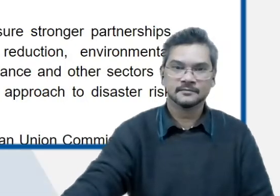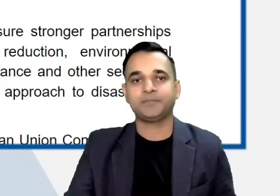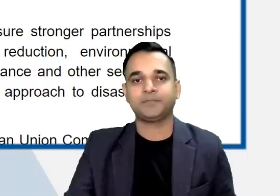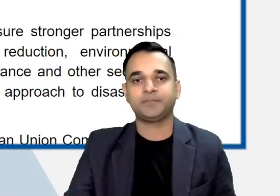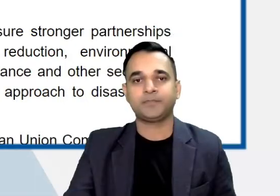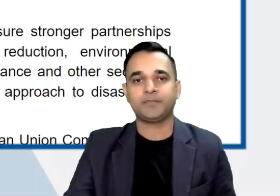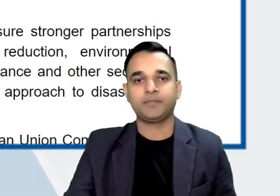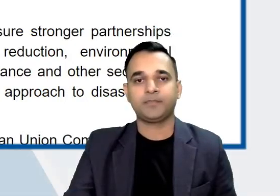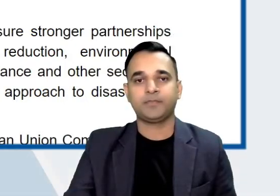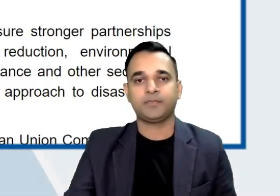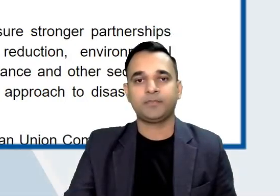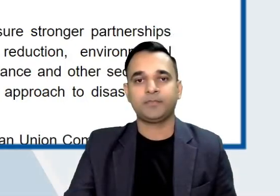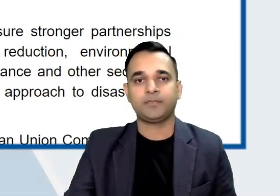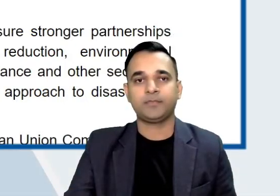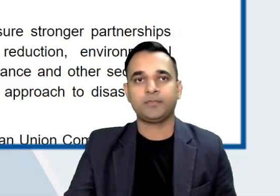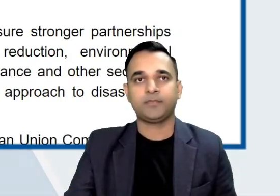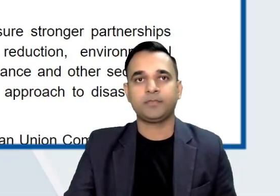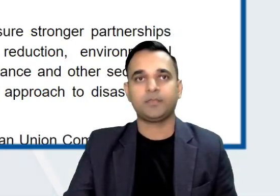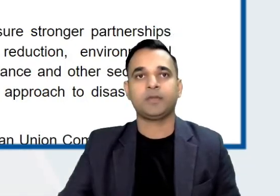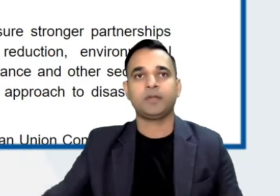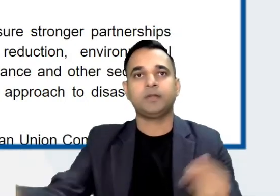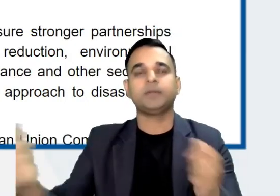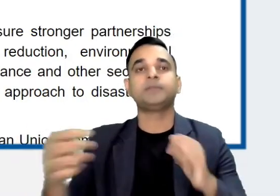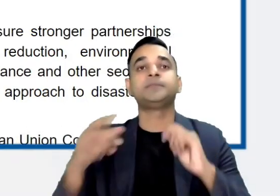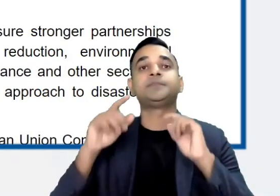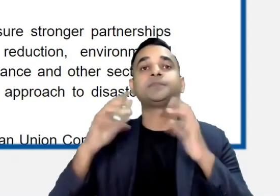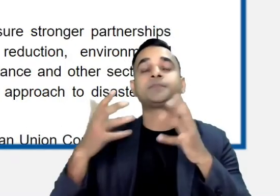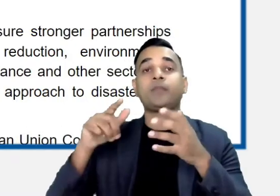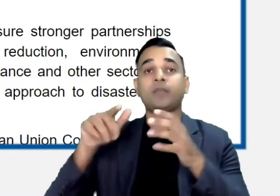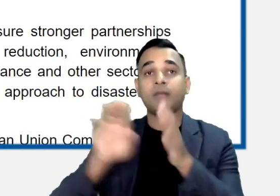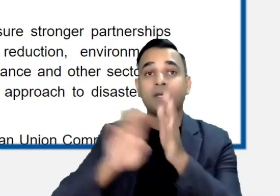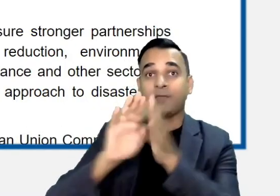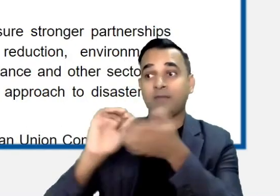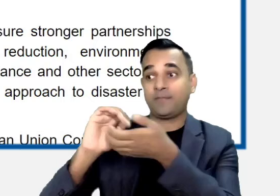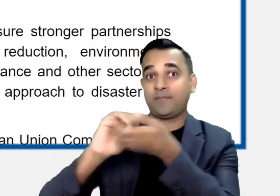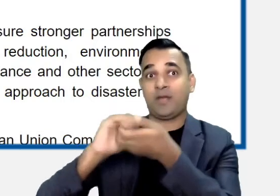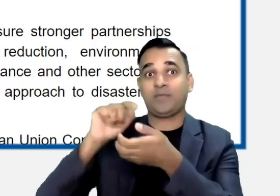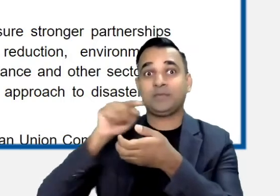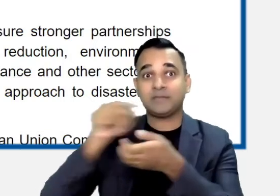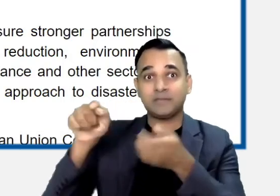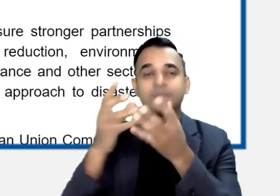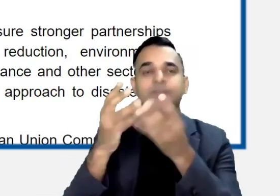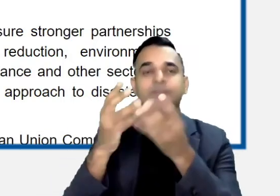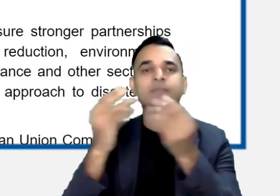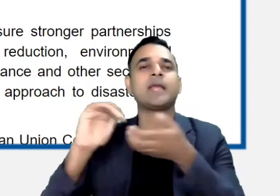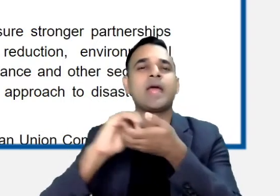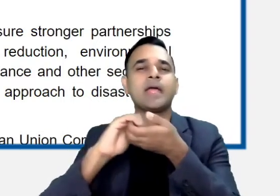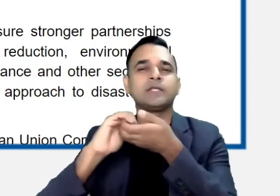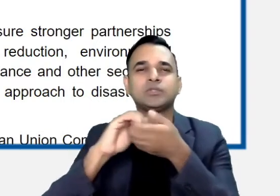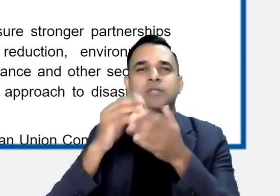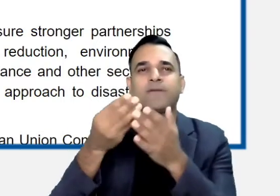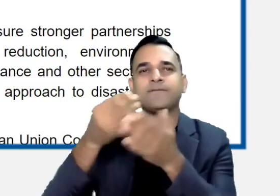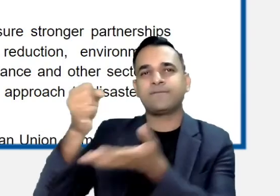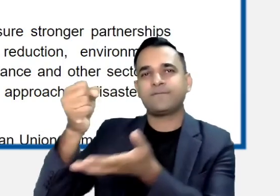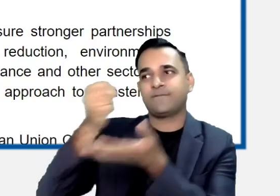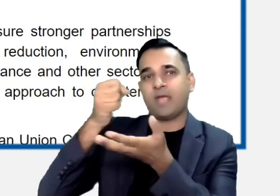development agencies and financial institutions and mechanisms to significantly scale up